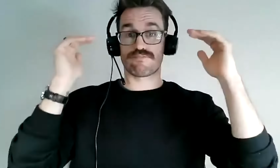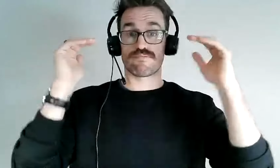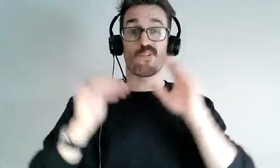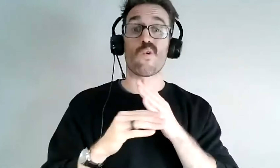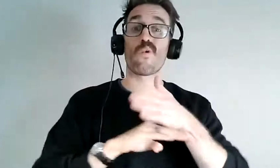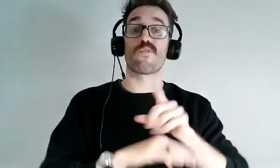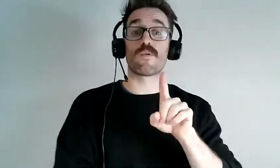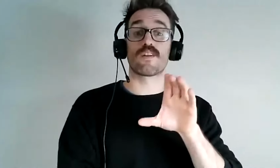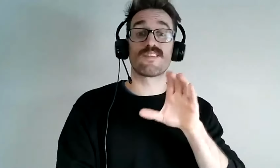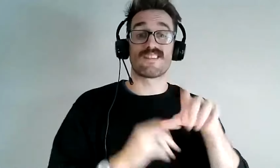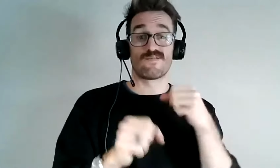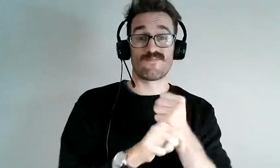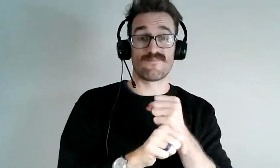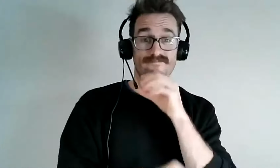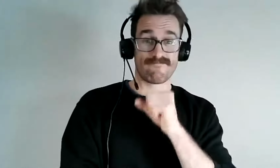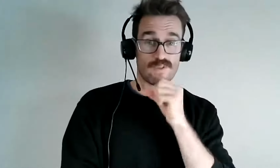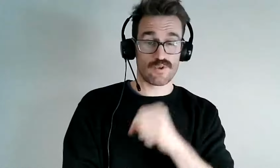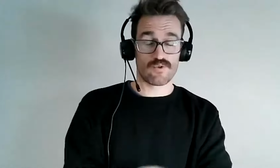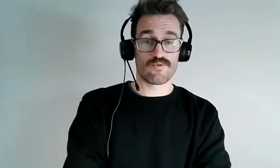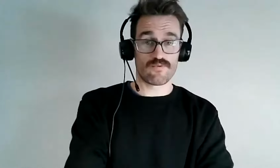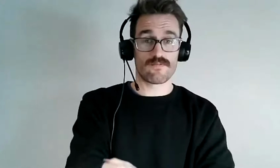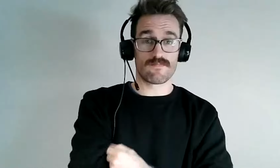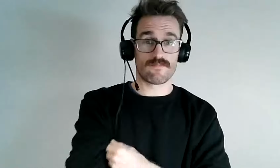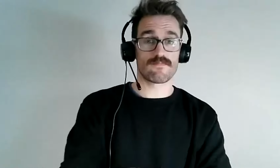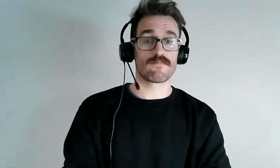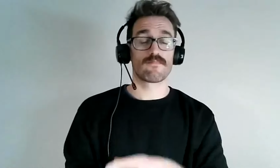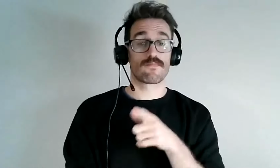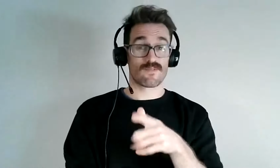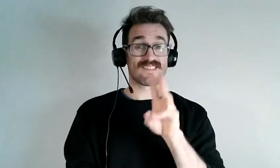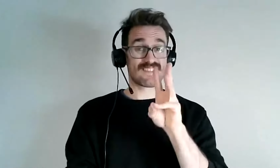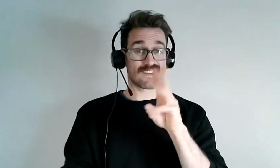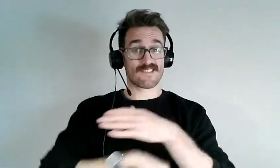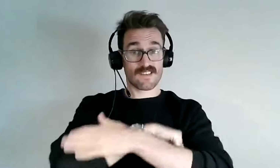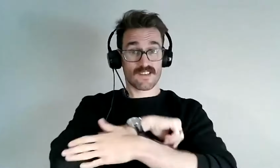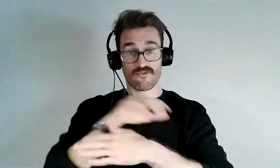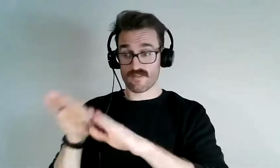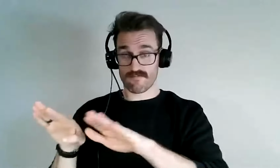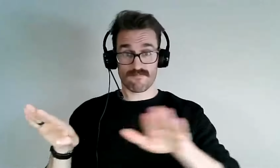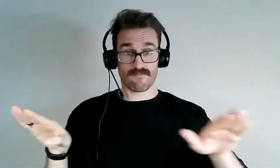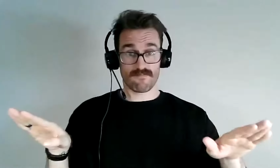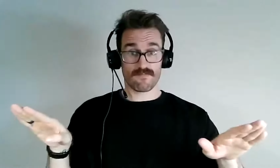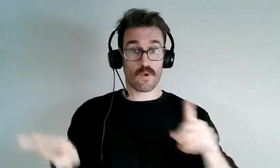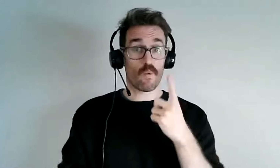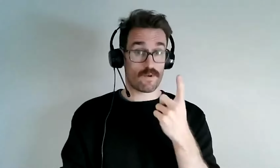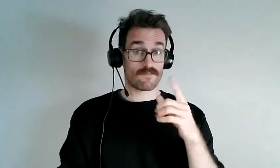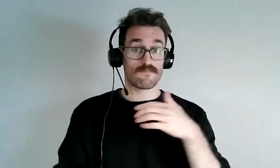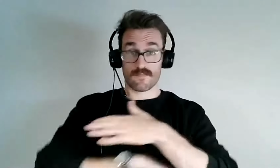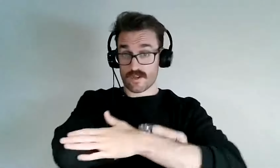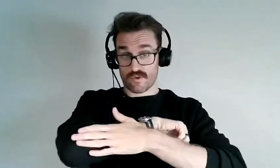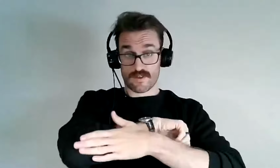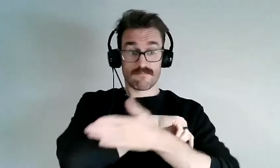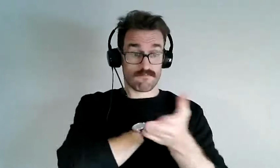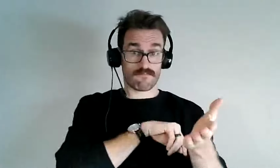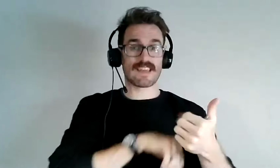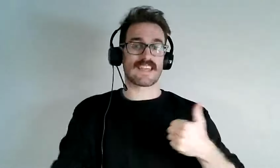grow, okay? And within those 6 developed countries that was researched, one of them is Canada. And